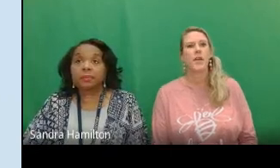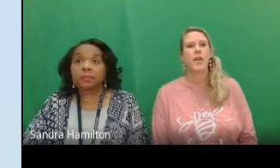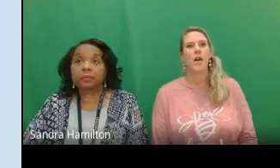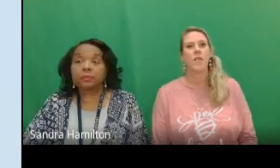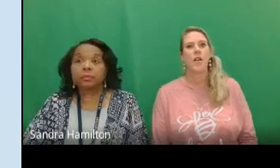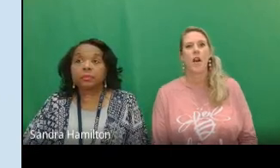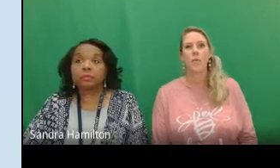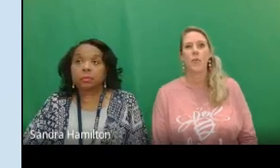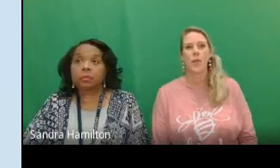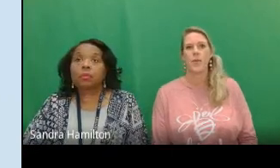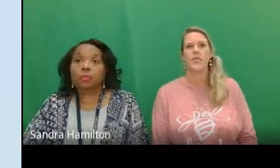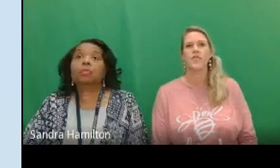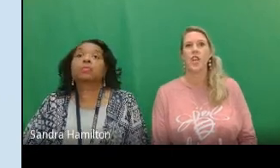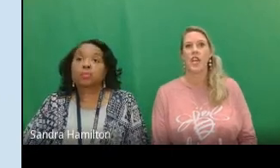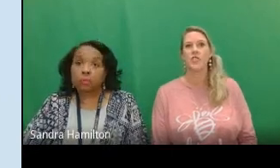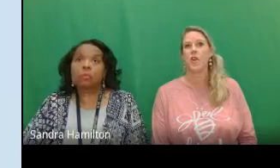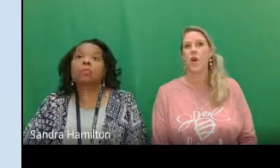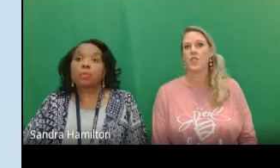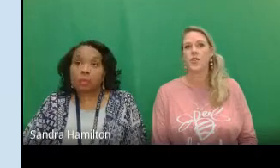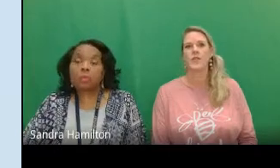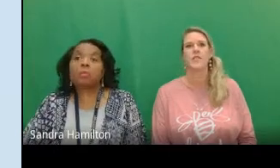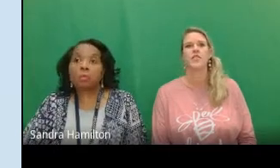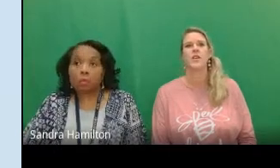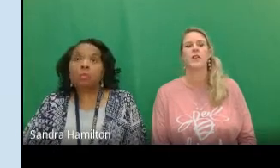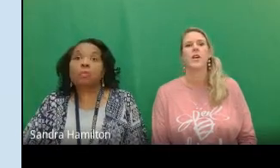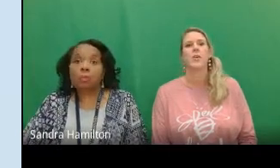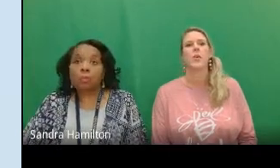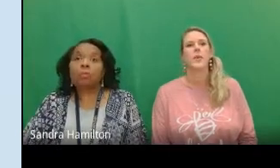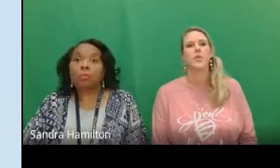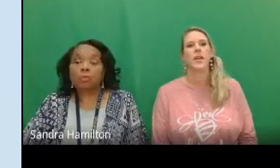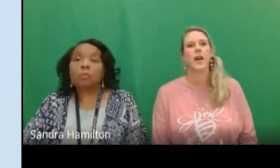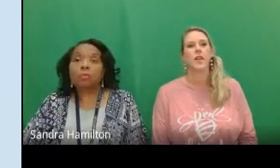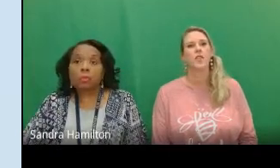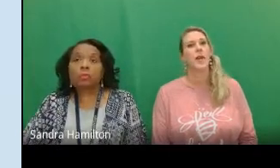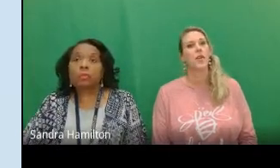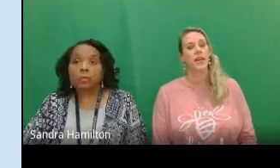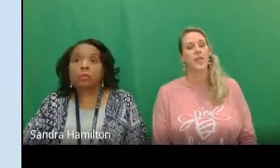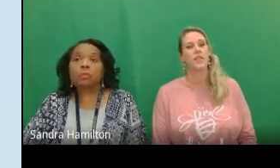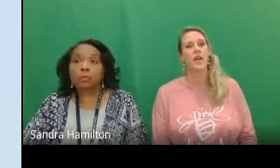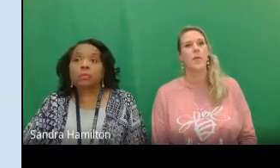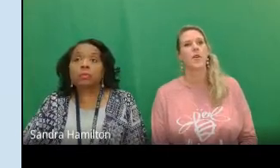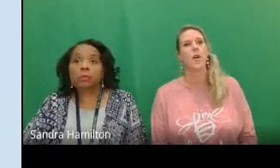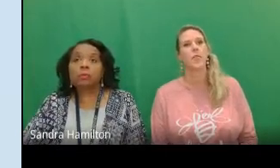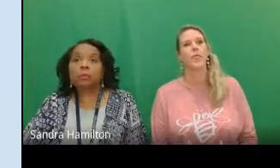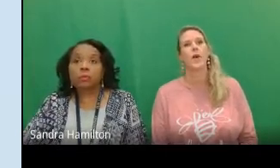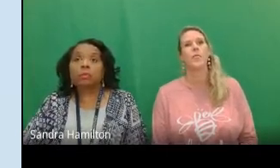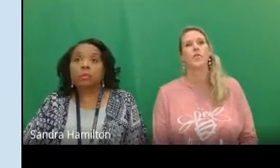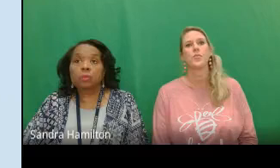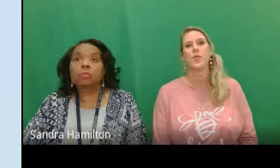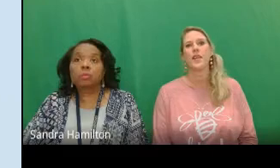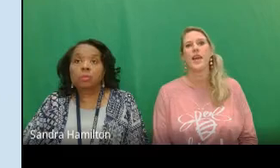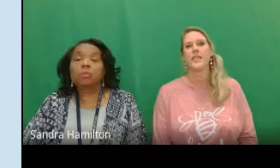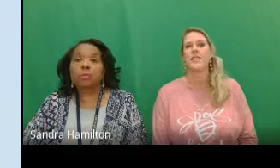be aware that all of our carpool numbers have changed for all students this year. We will be doing colors by grade level to help our carpool run